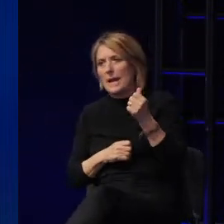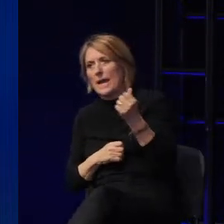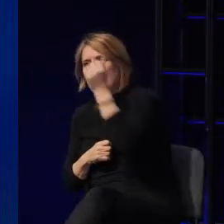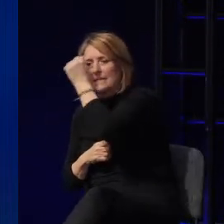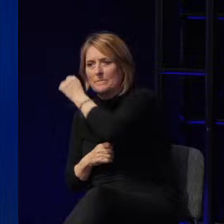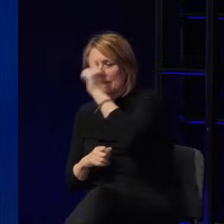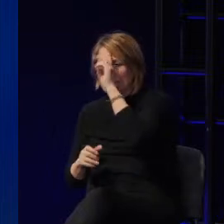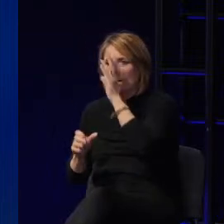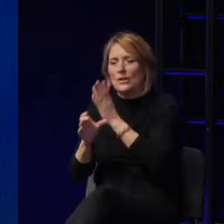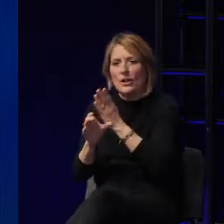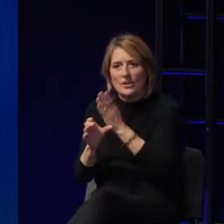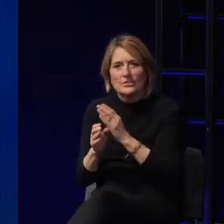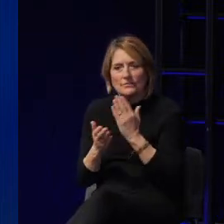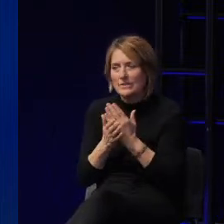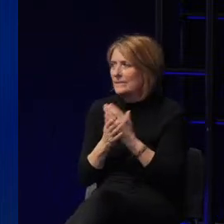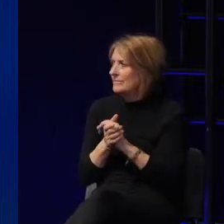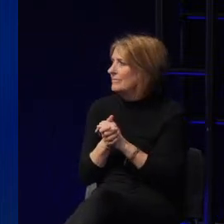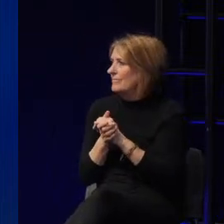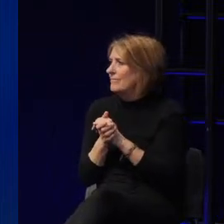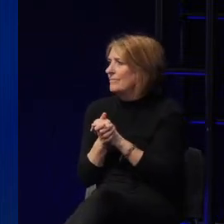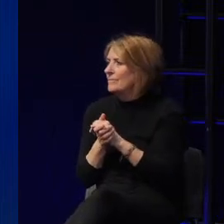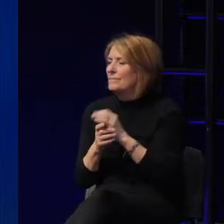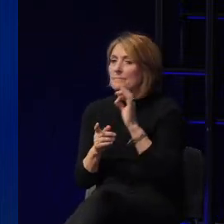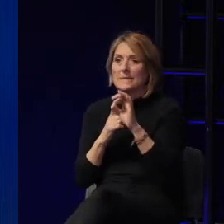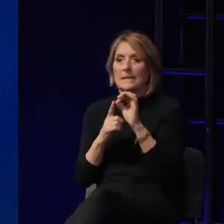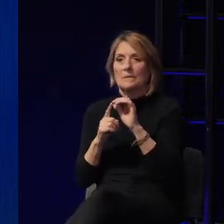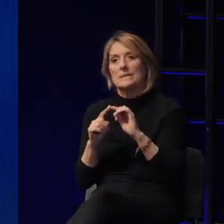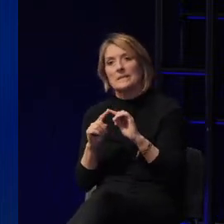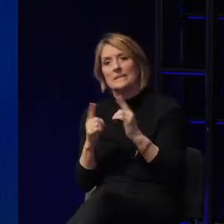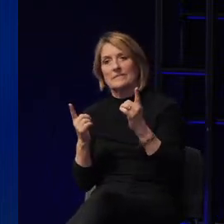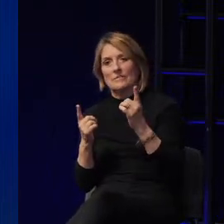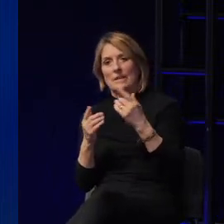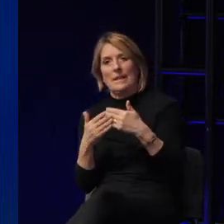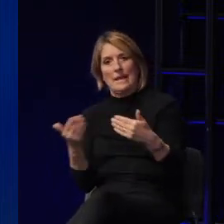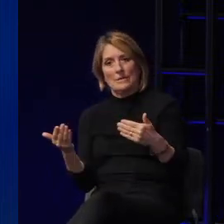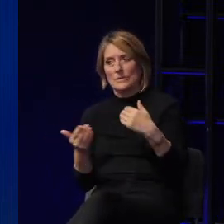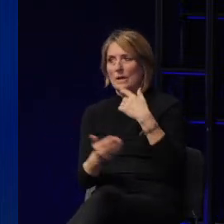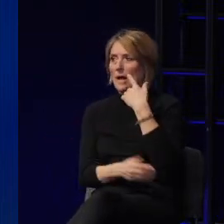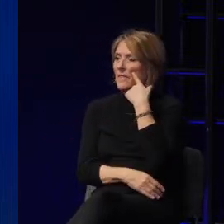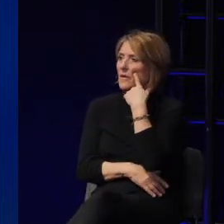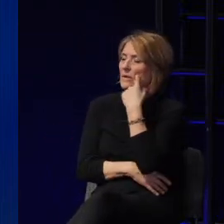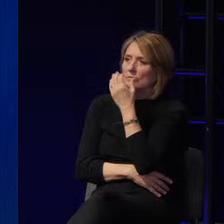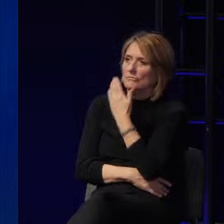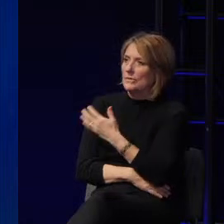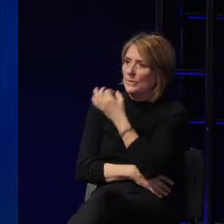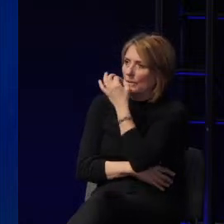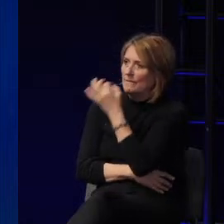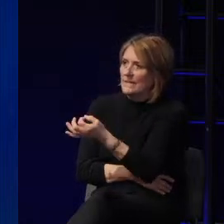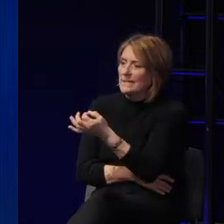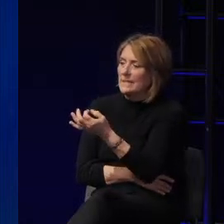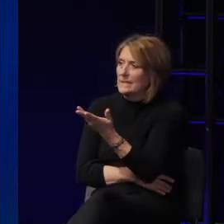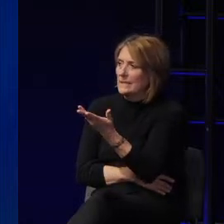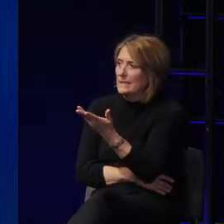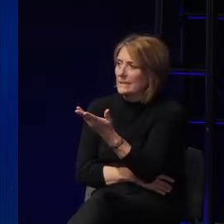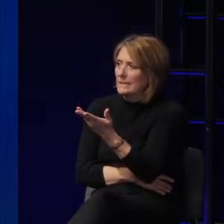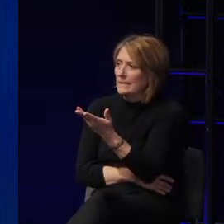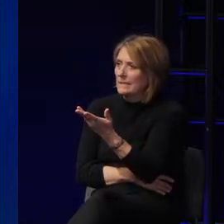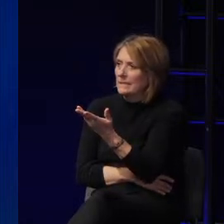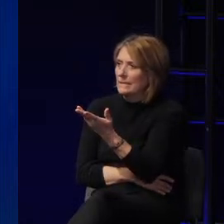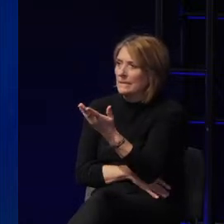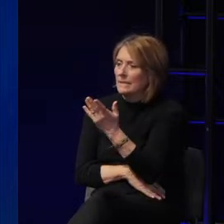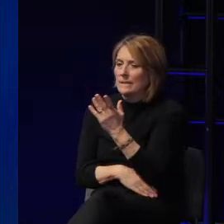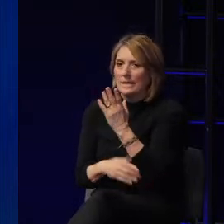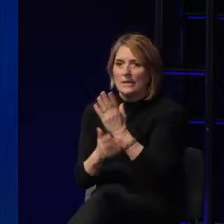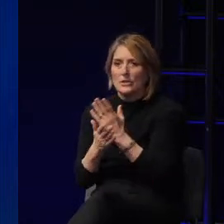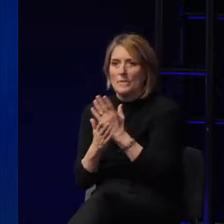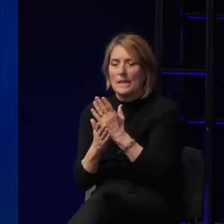It's kind of a weird, especially when it's in a different language, which I always thought was fascinating, you know. But I don't believe there's a fly